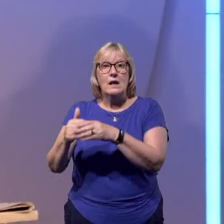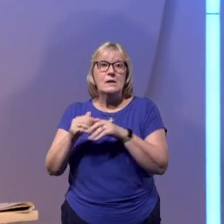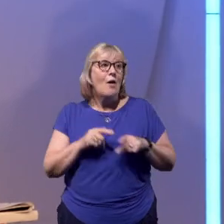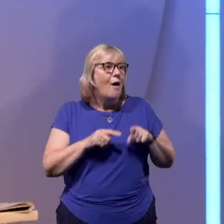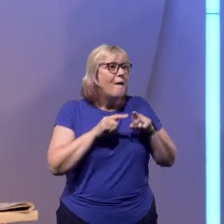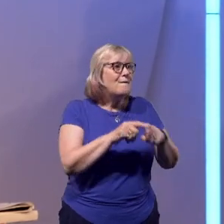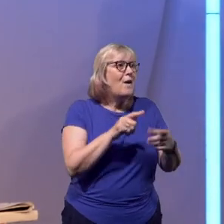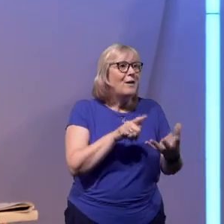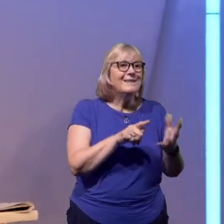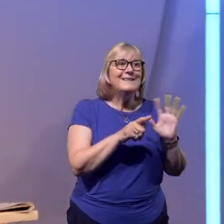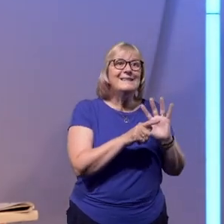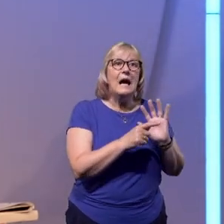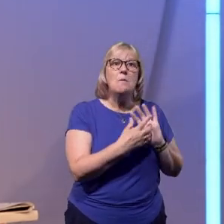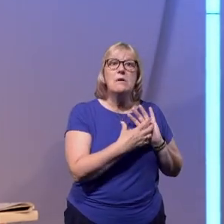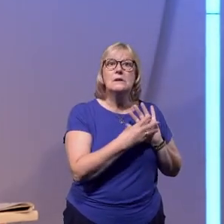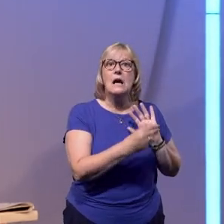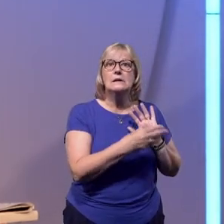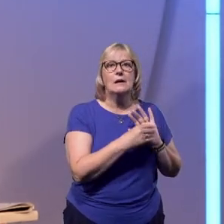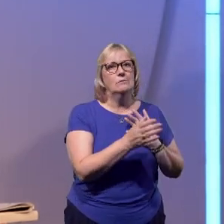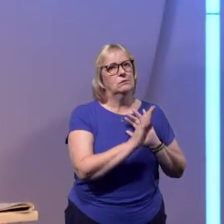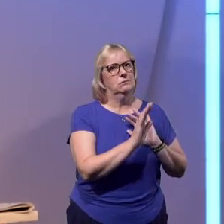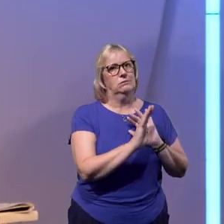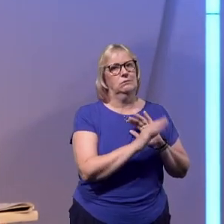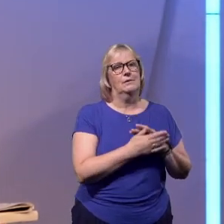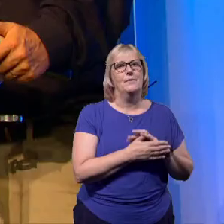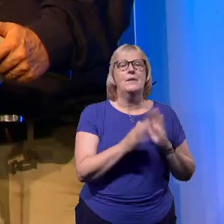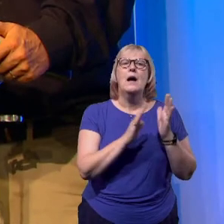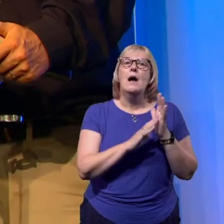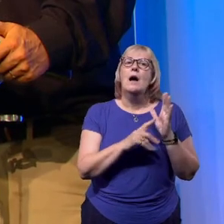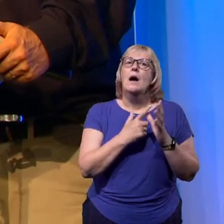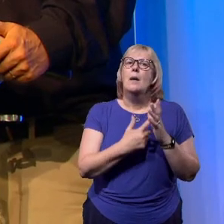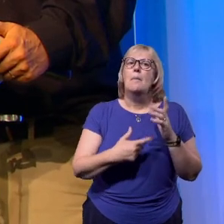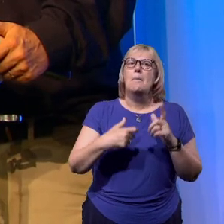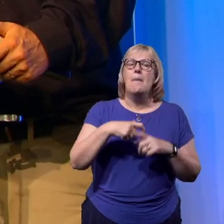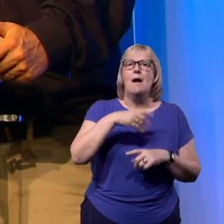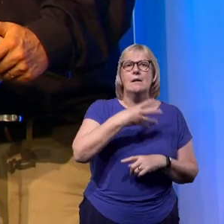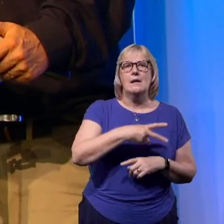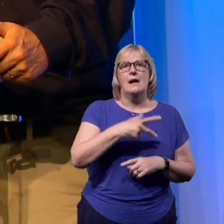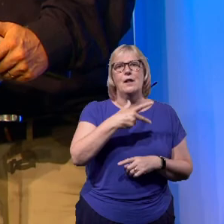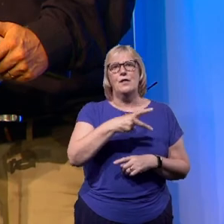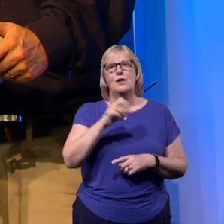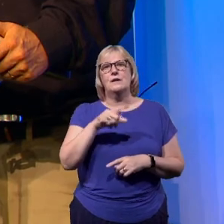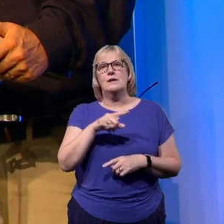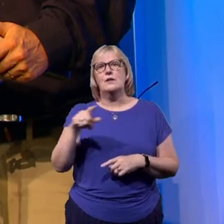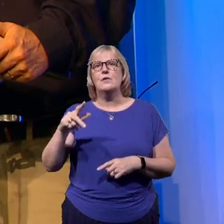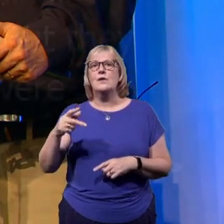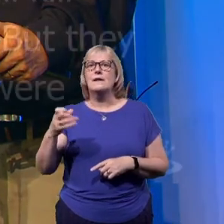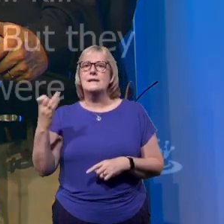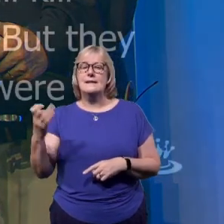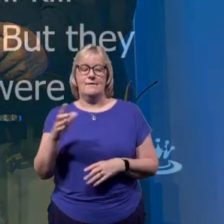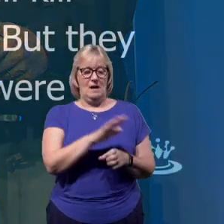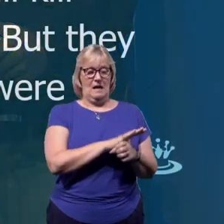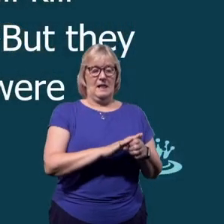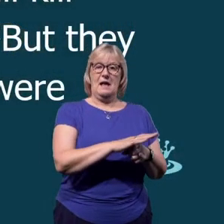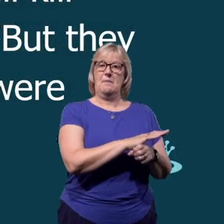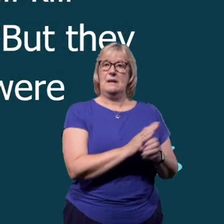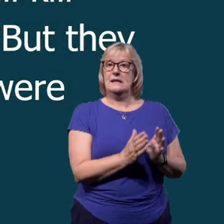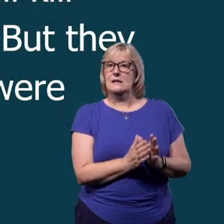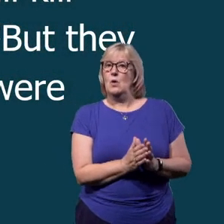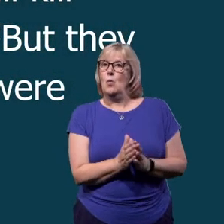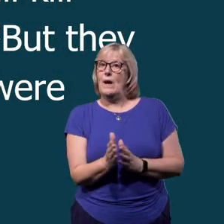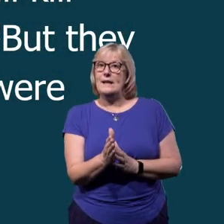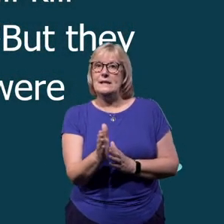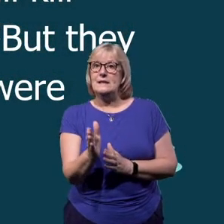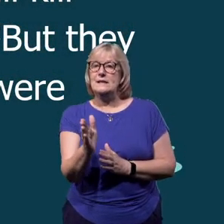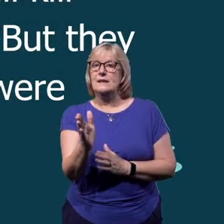Let me read Mark 9, verses 30 to 37. They left that place, passed through Galilee. Jesus didn't want anyone to know where they were